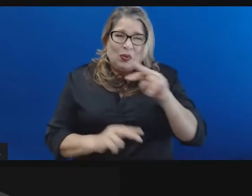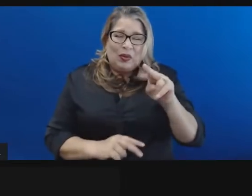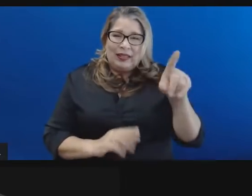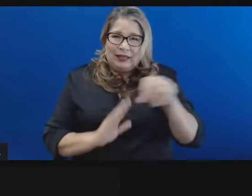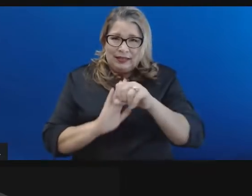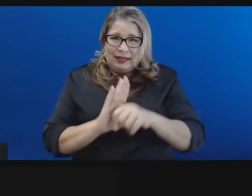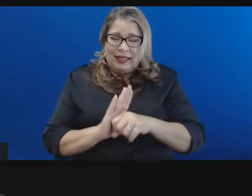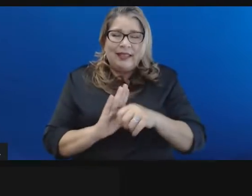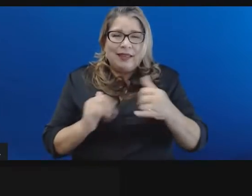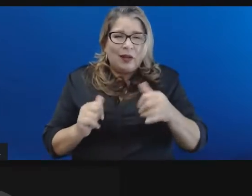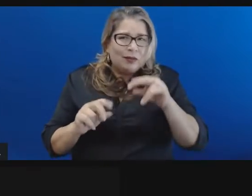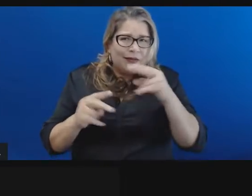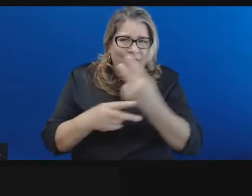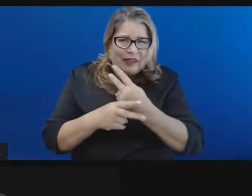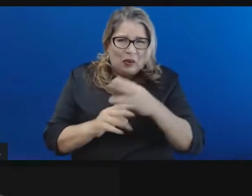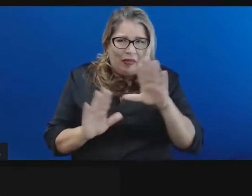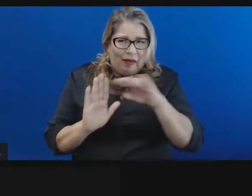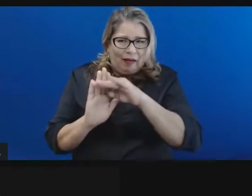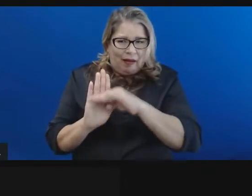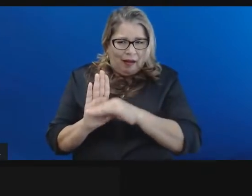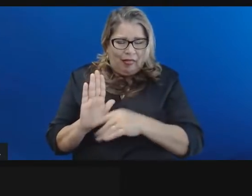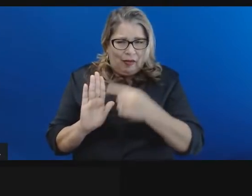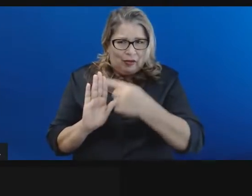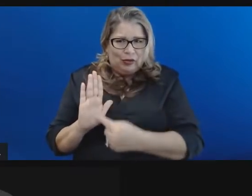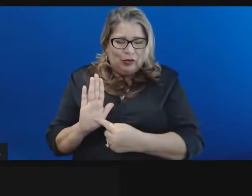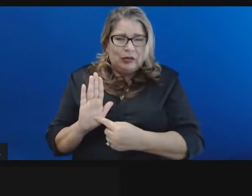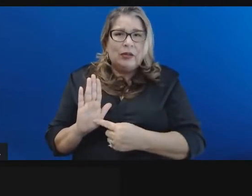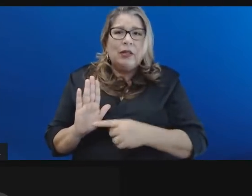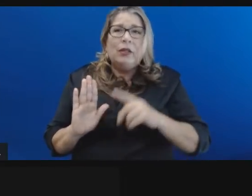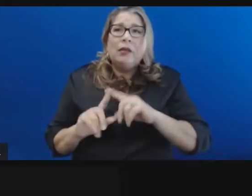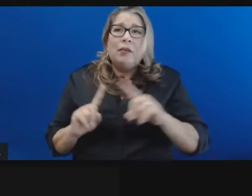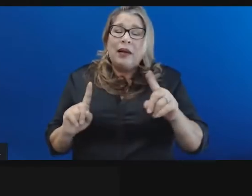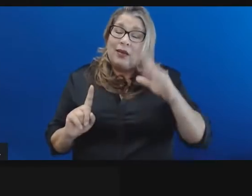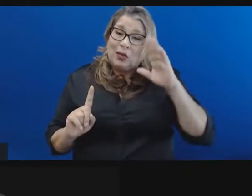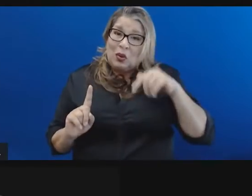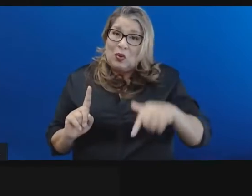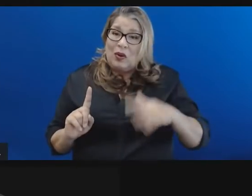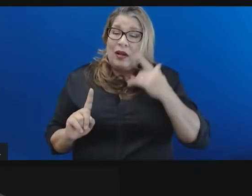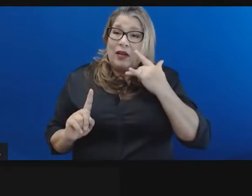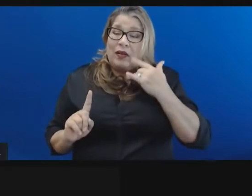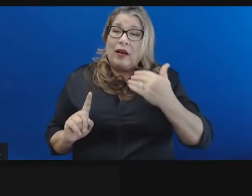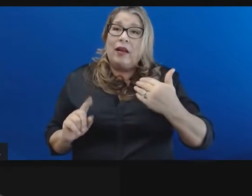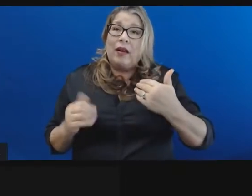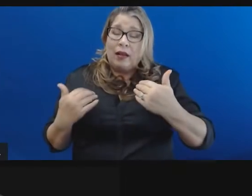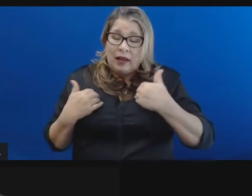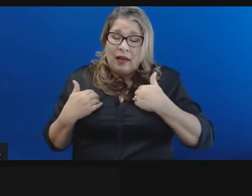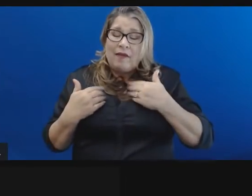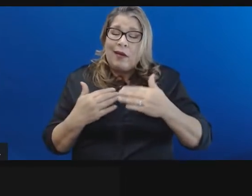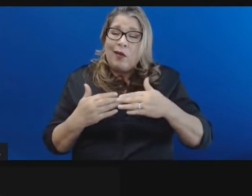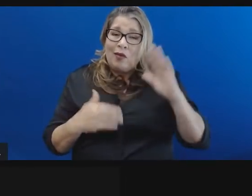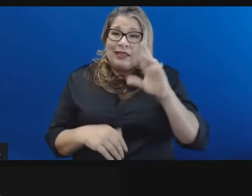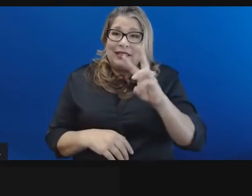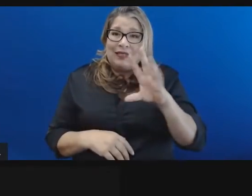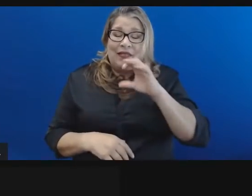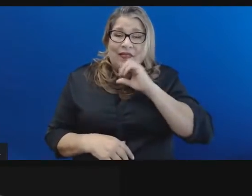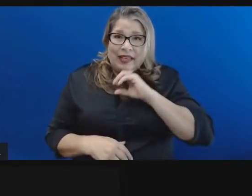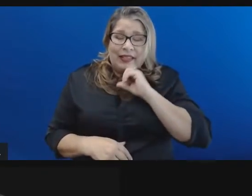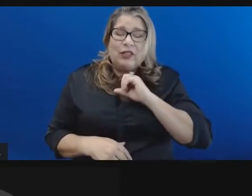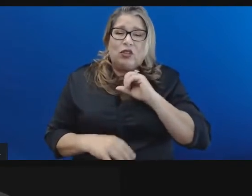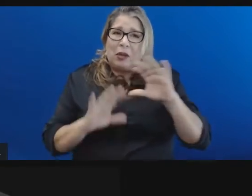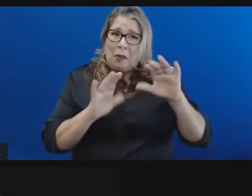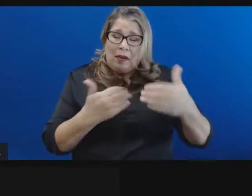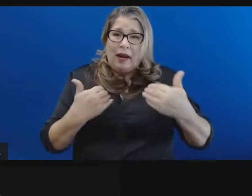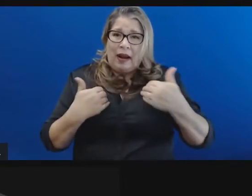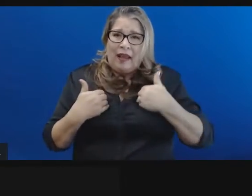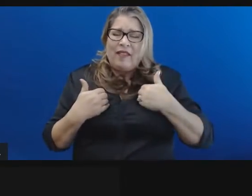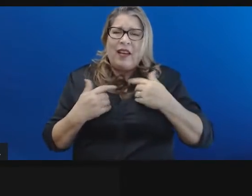I'm wondering, the state has a large 65 and over population, but it's also had a slow rollout so far. So would these changes help or